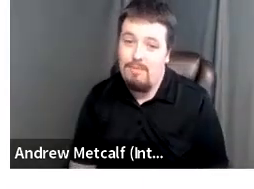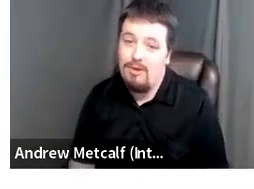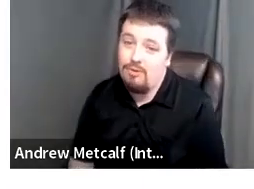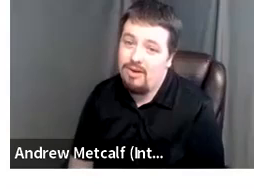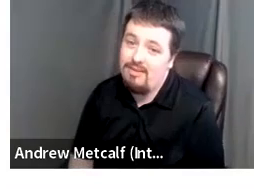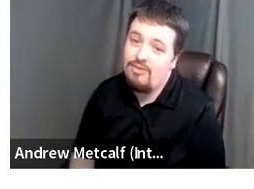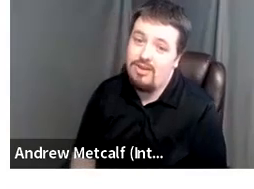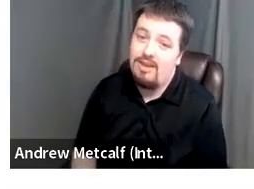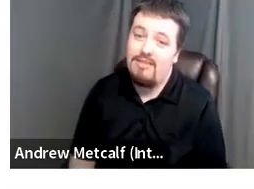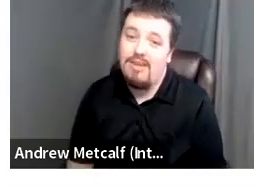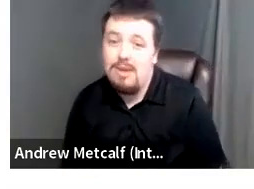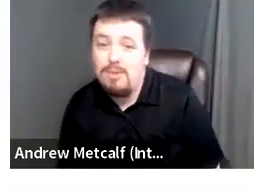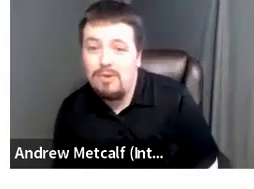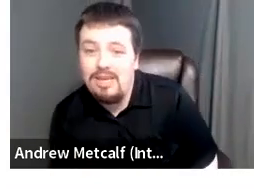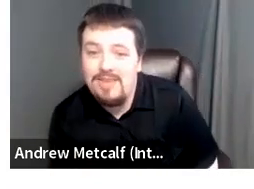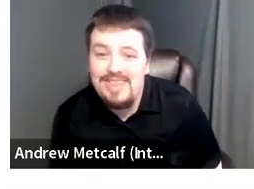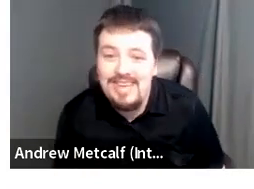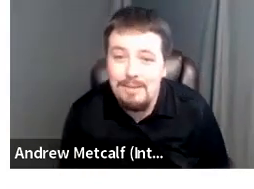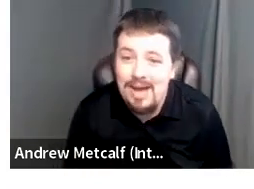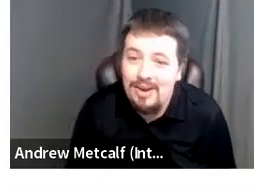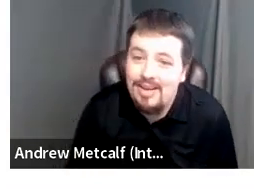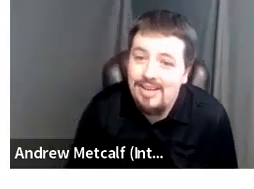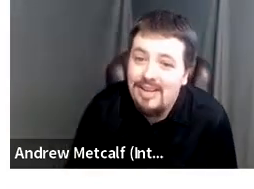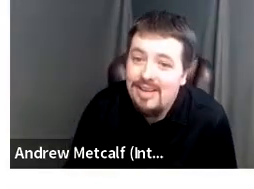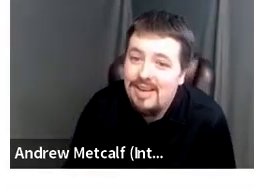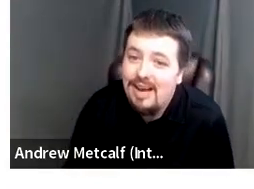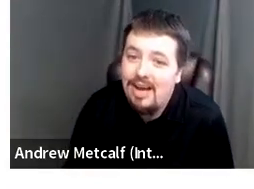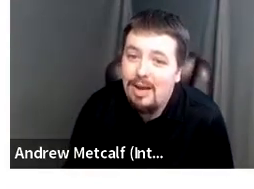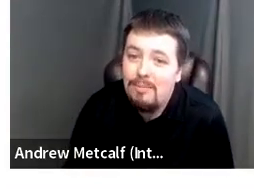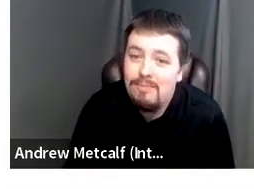Alexander Graham Bell's organization does. But really, if you think about it,